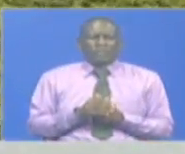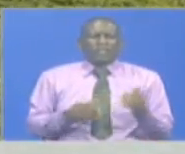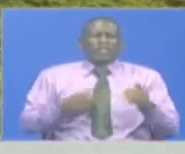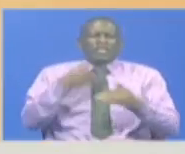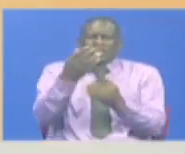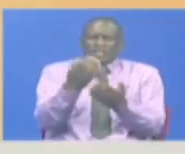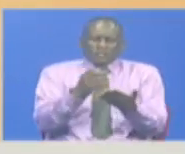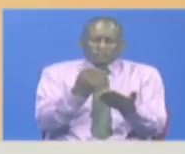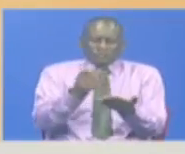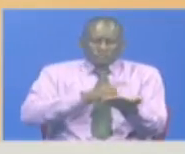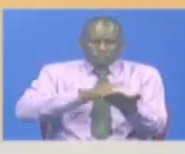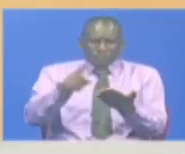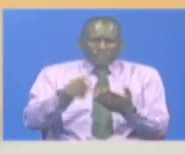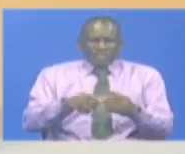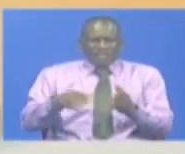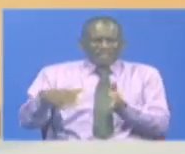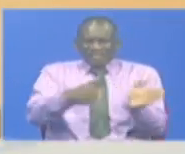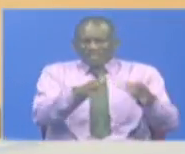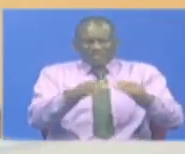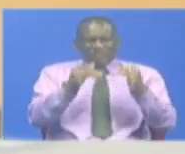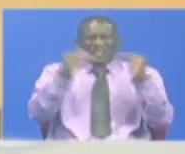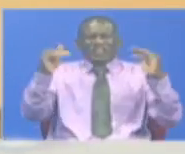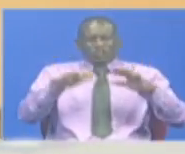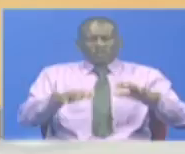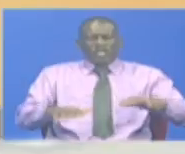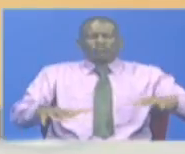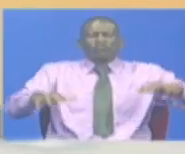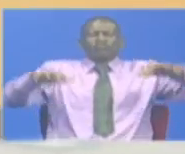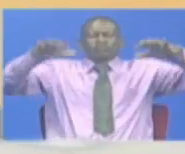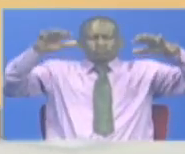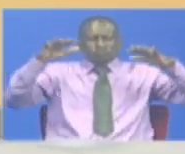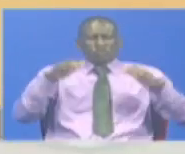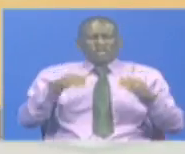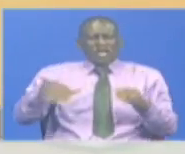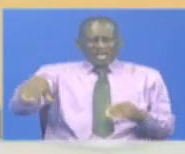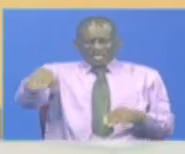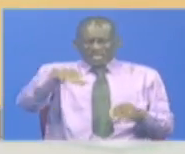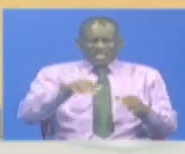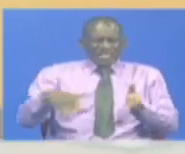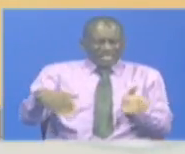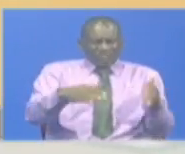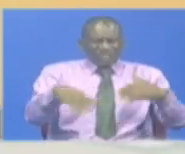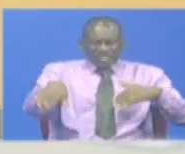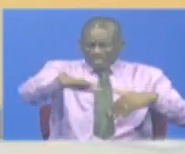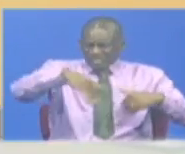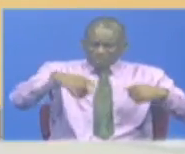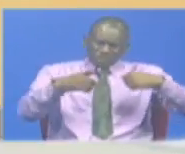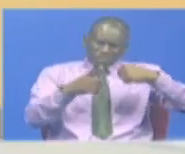weeks. The river level is still high, of a point of around